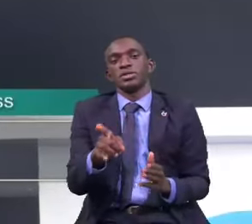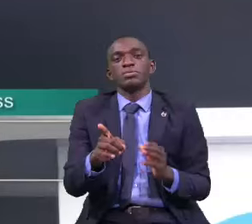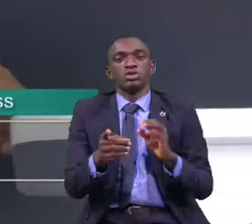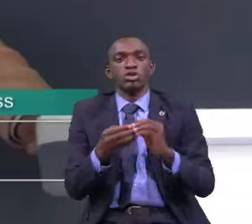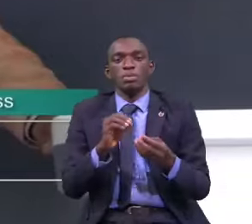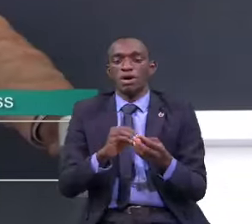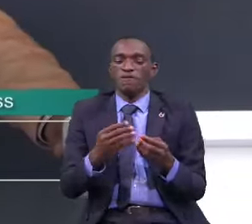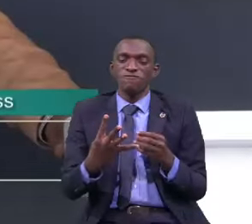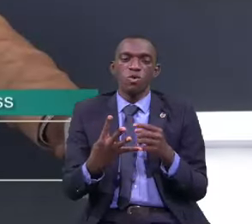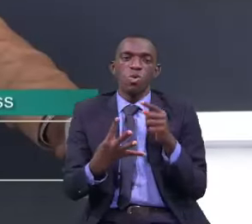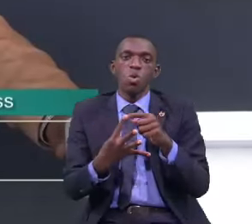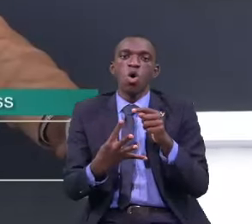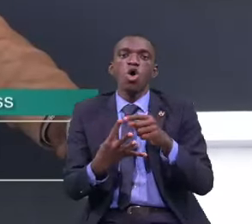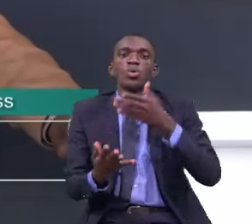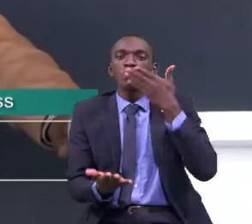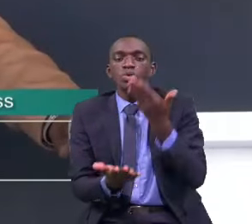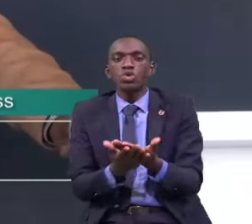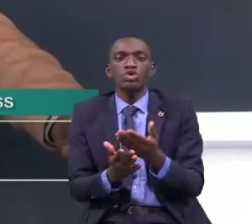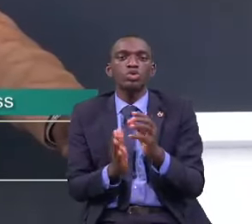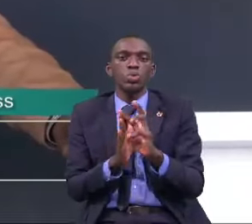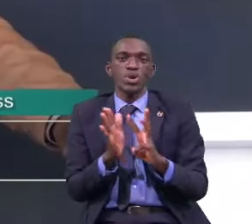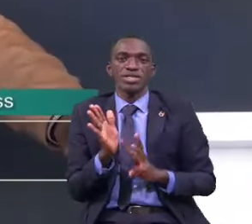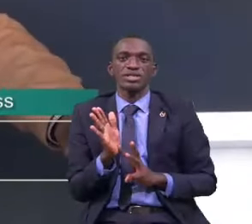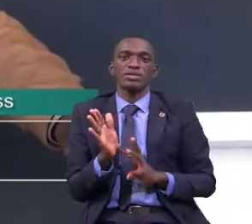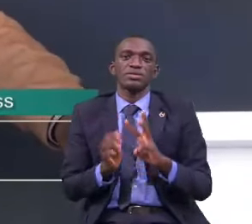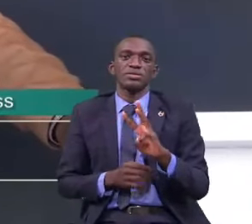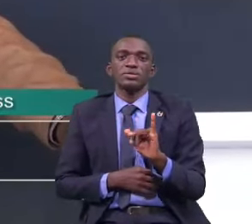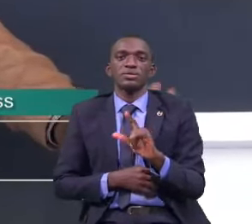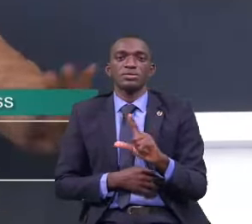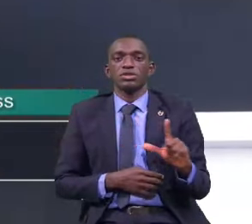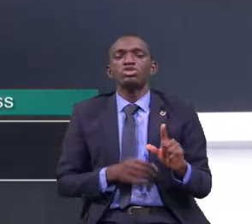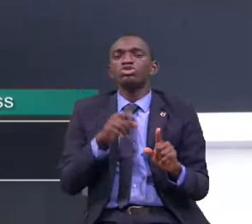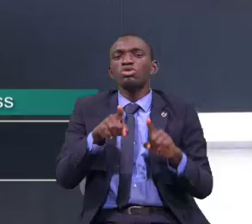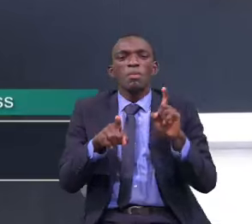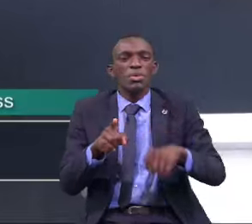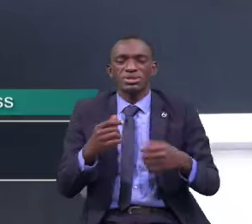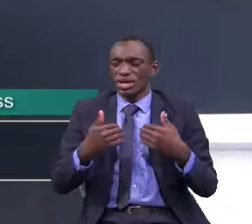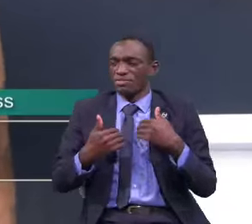And you must have that will every time you wake up in the morning.